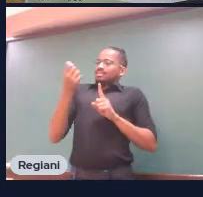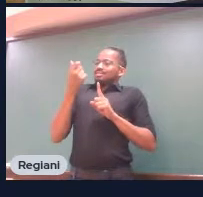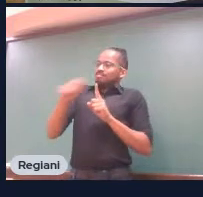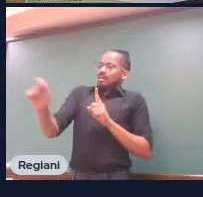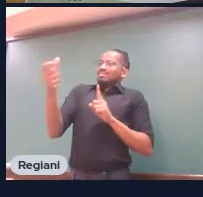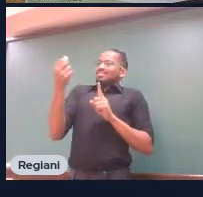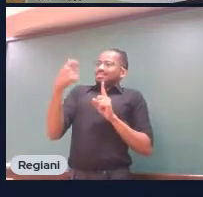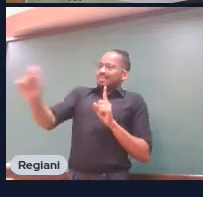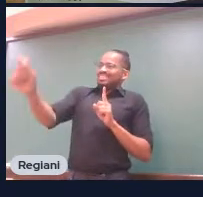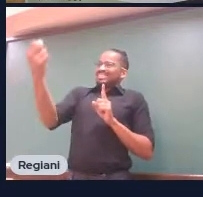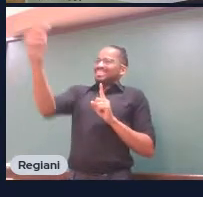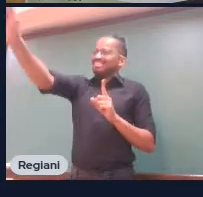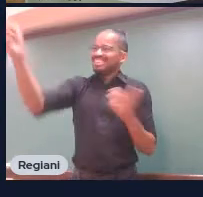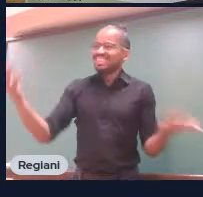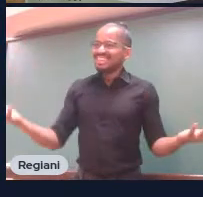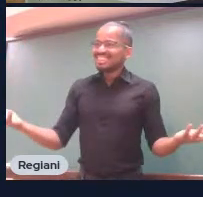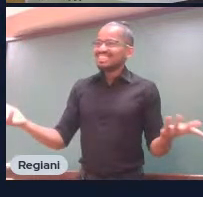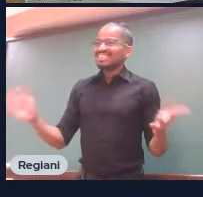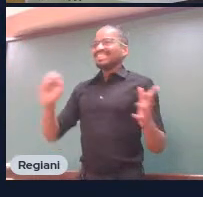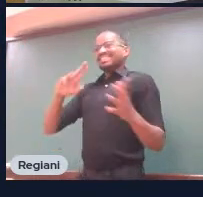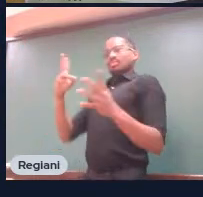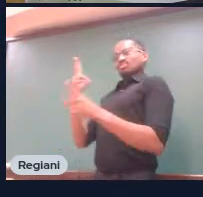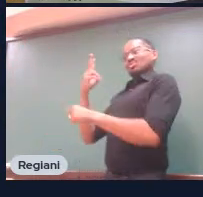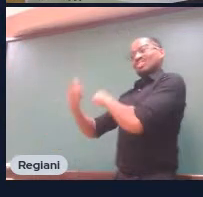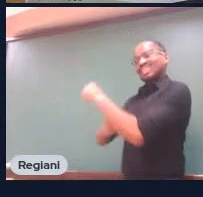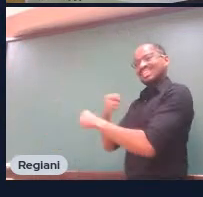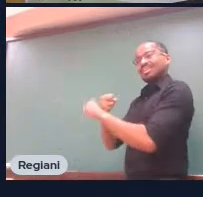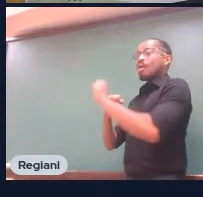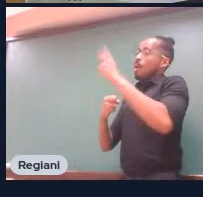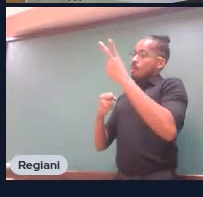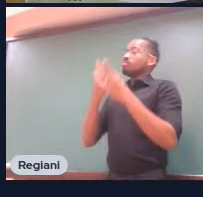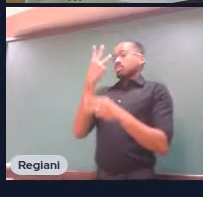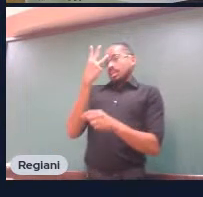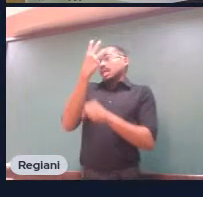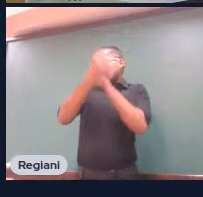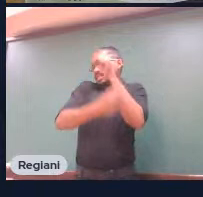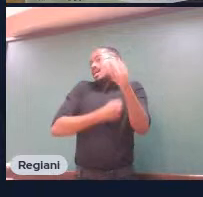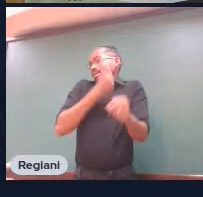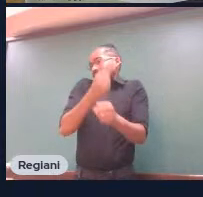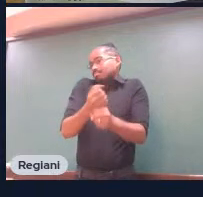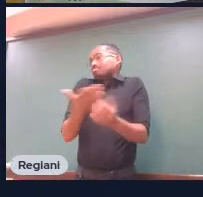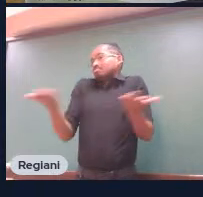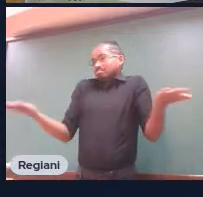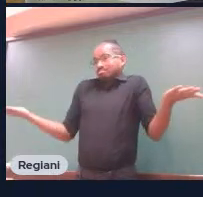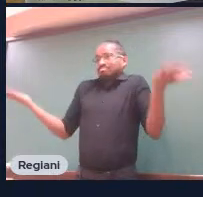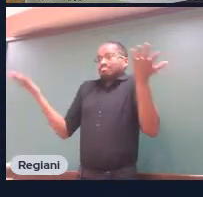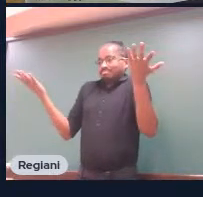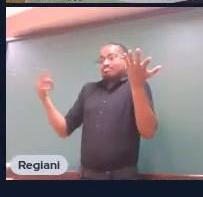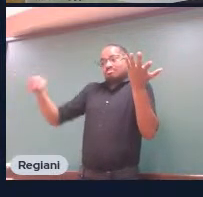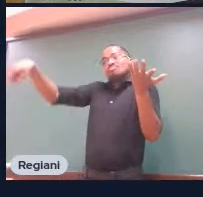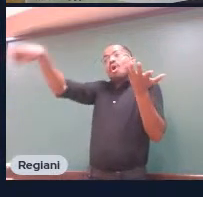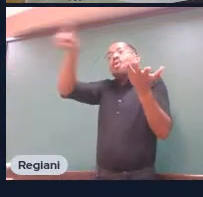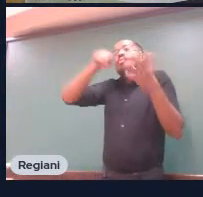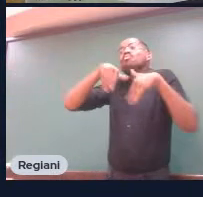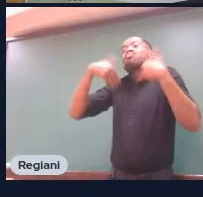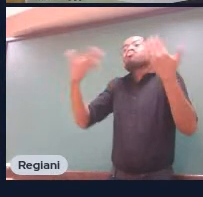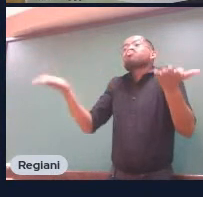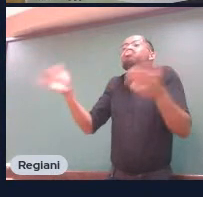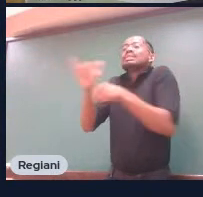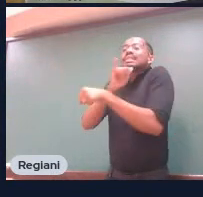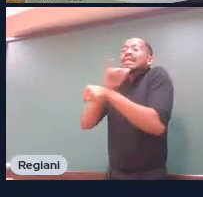new? Will we do it every 2 years, every 3 years? So this is there just to show there's a lot of